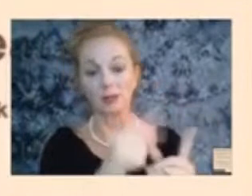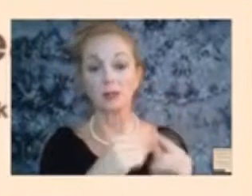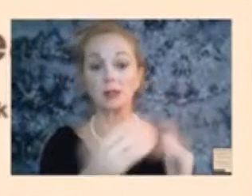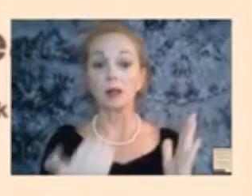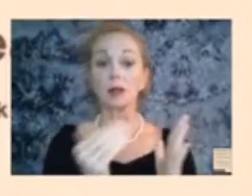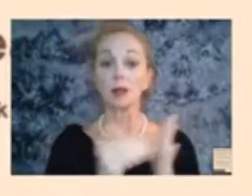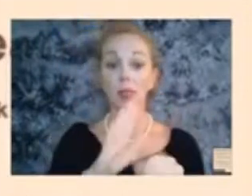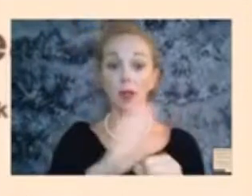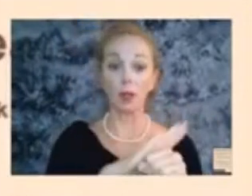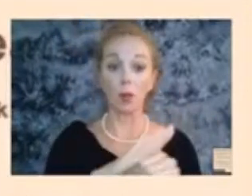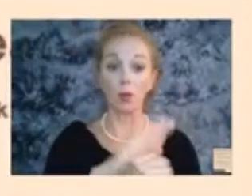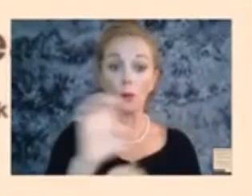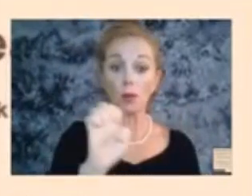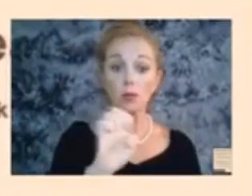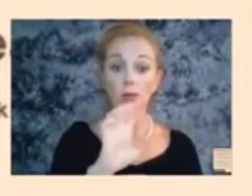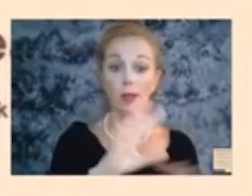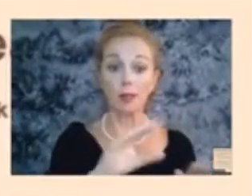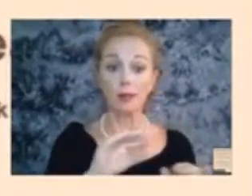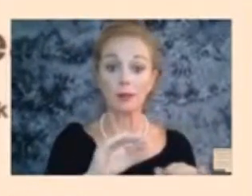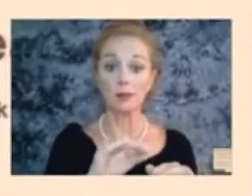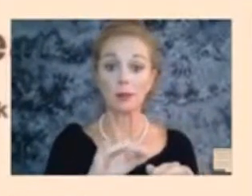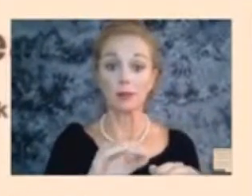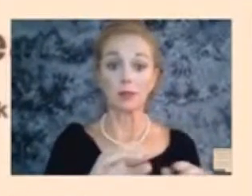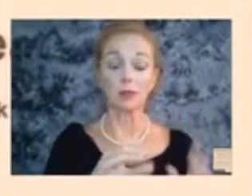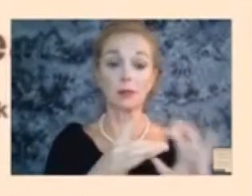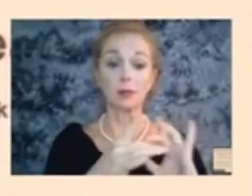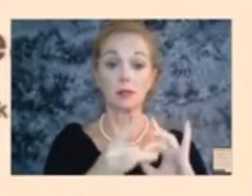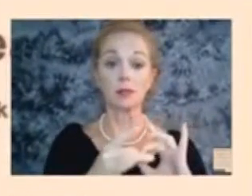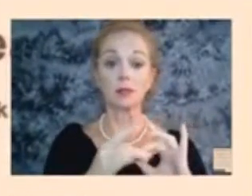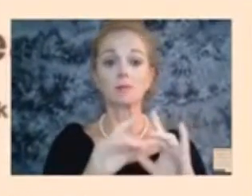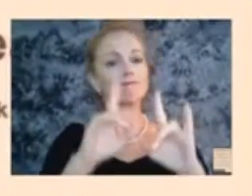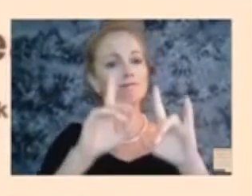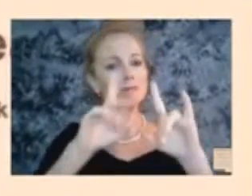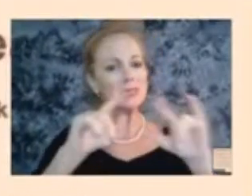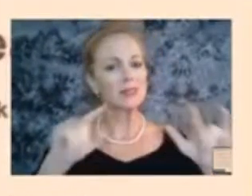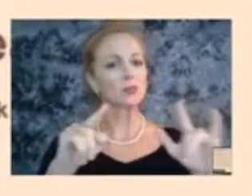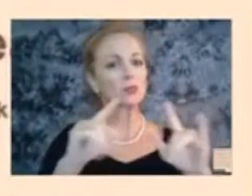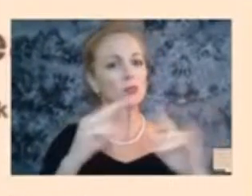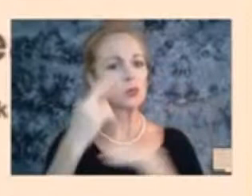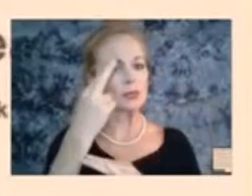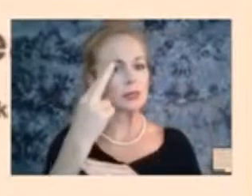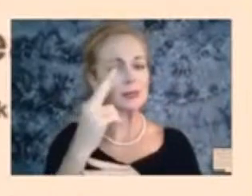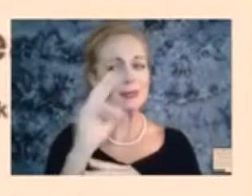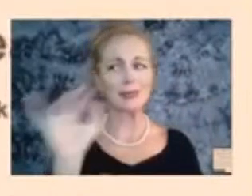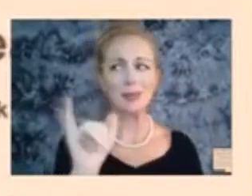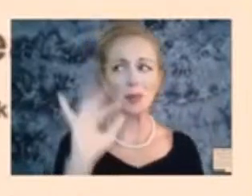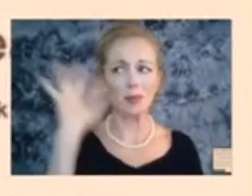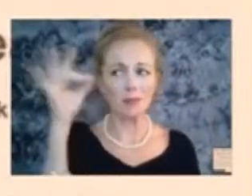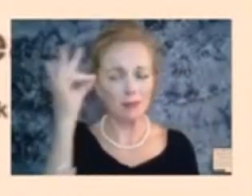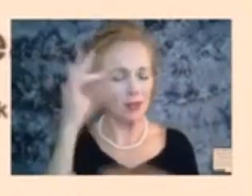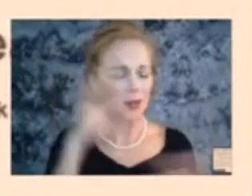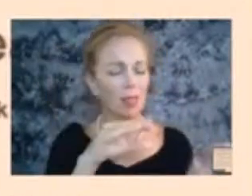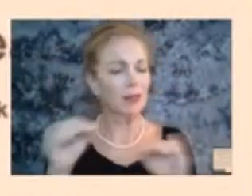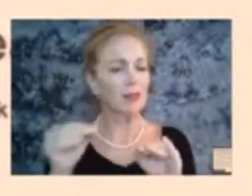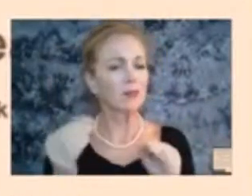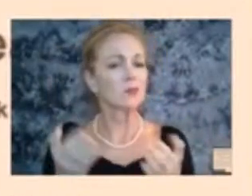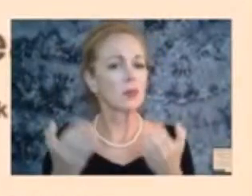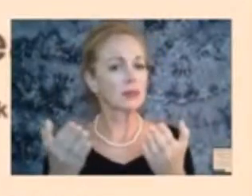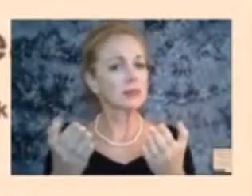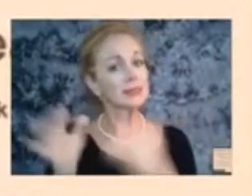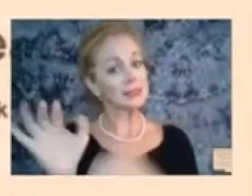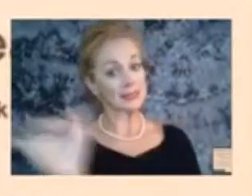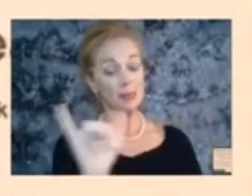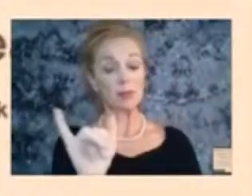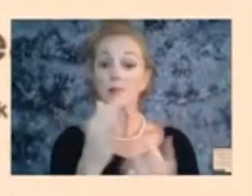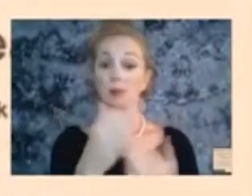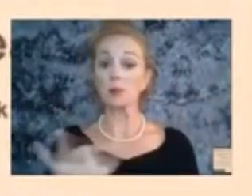emergency leave applies for a number of reasons that are very similar to what the federal leave provides. And this is very important, and we're going to include a summary